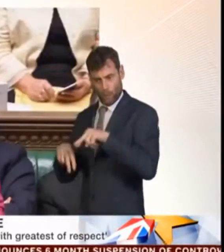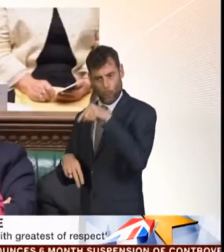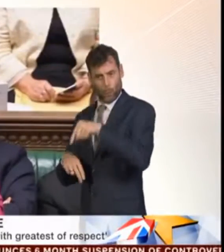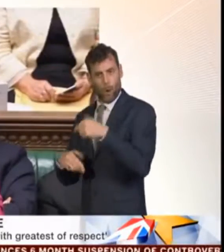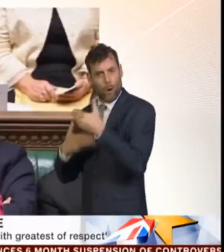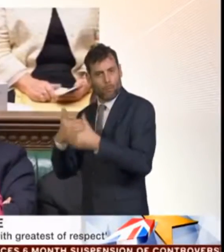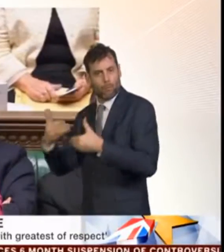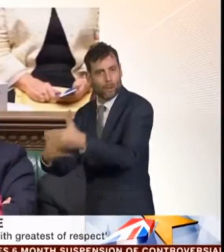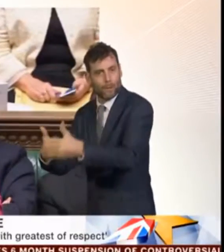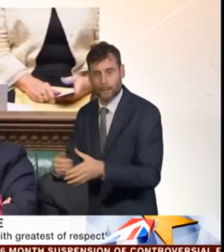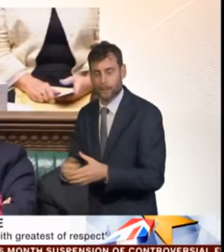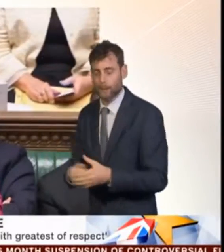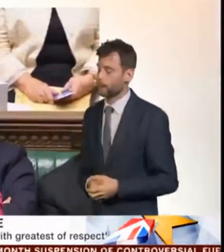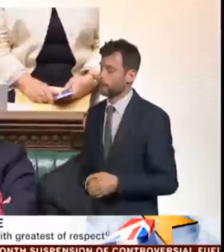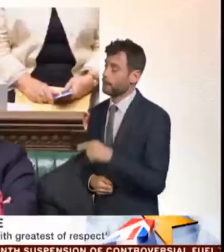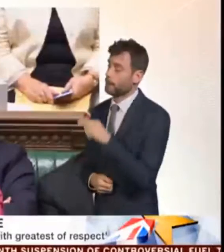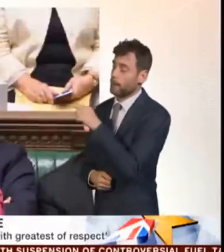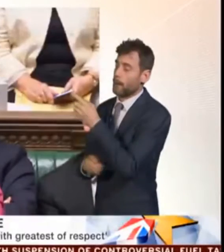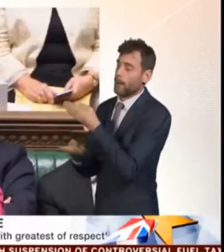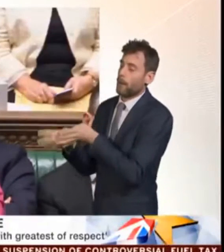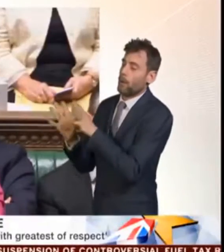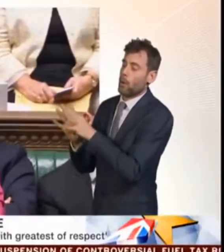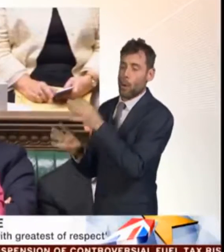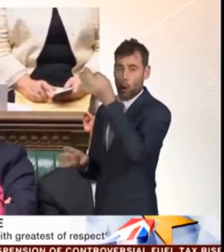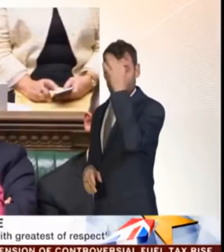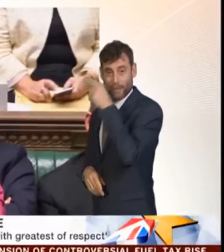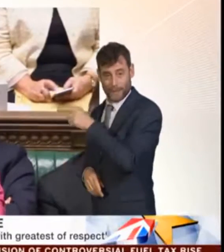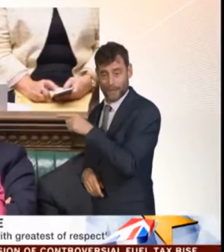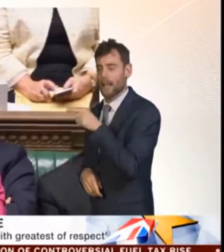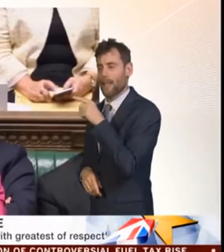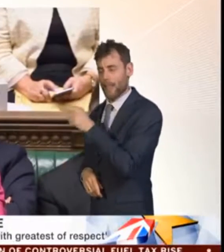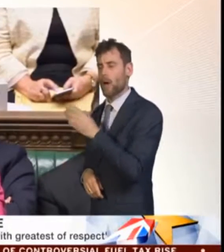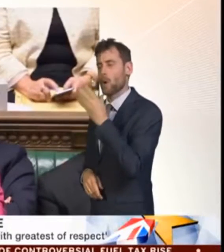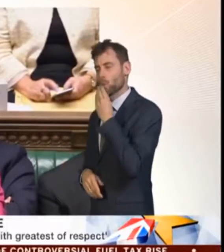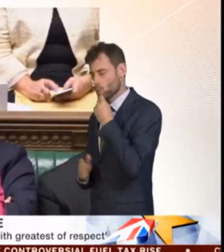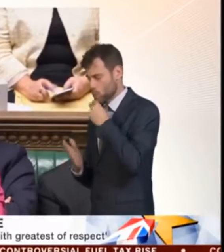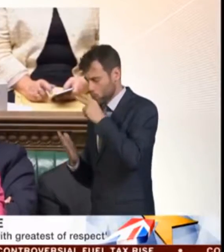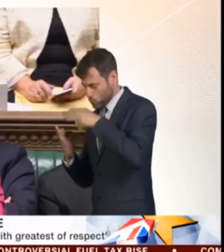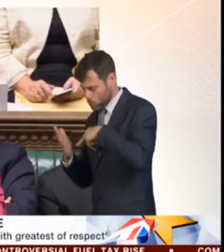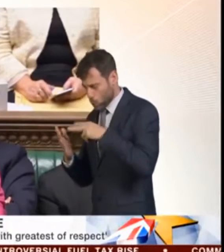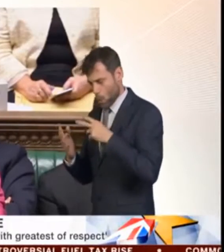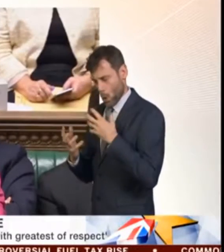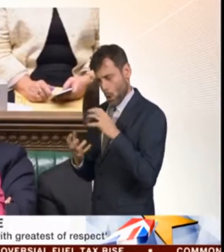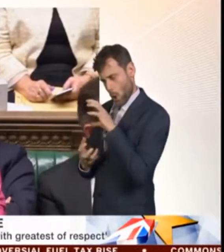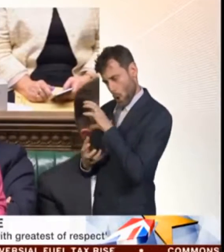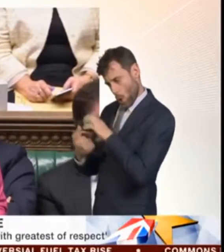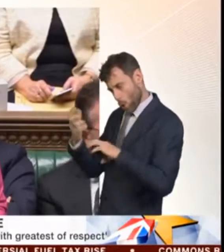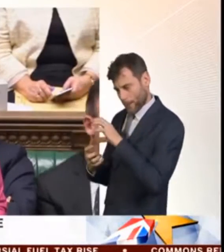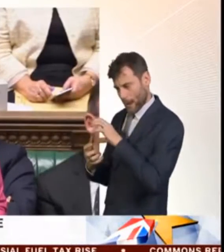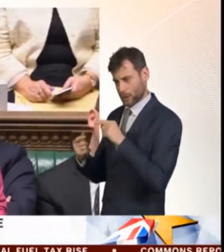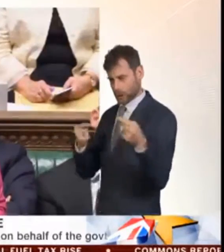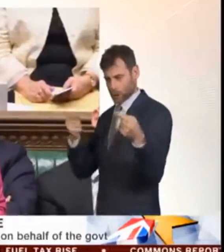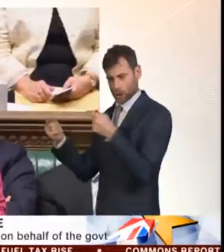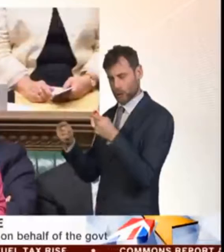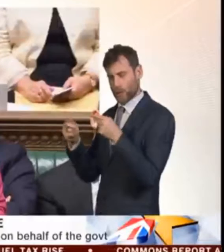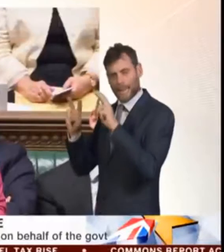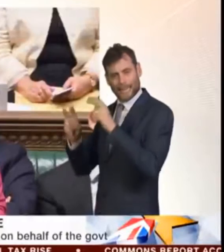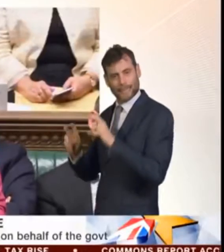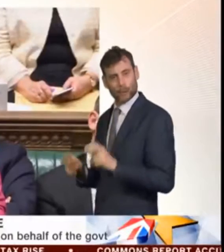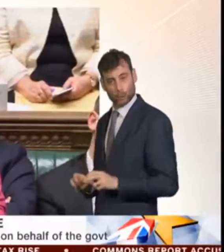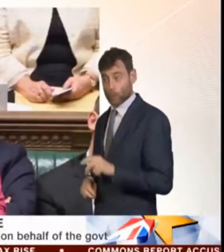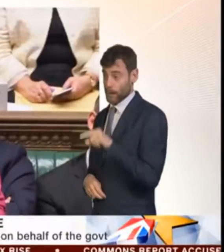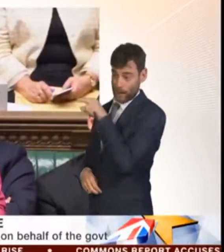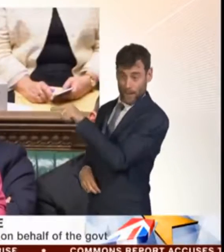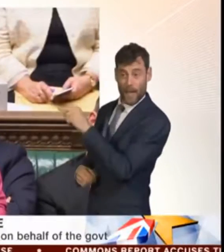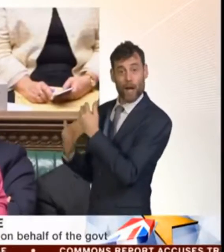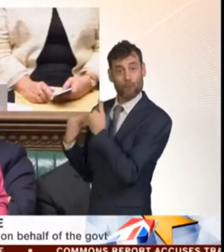The members of the committee are accustomed to the consideration of complex and contested issues. That is the very essence of their